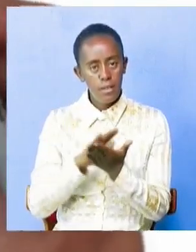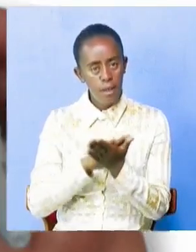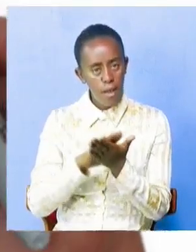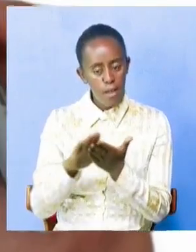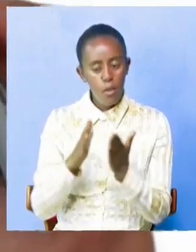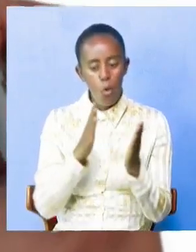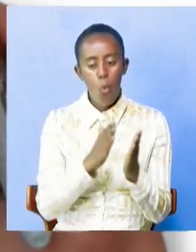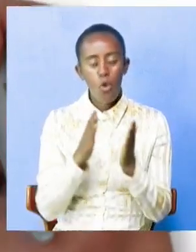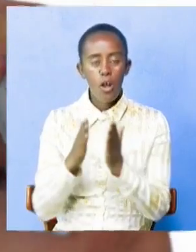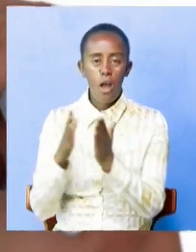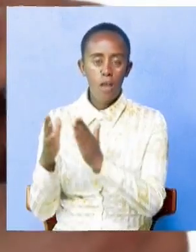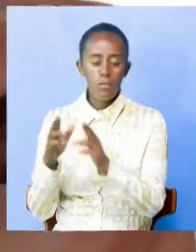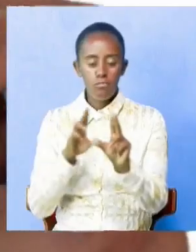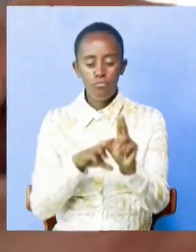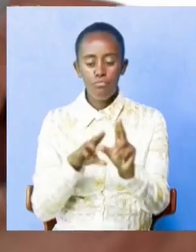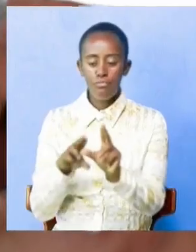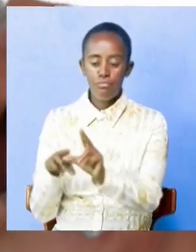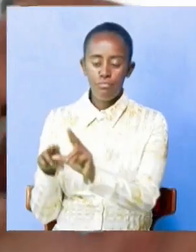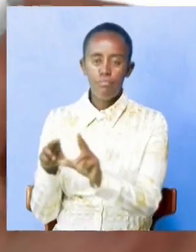organized.